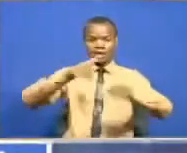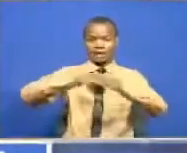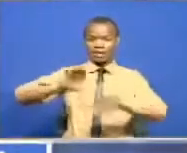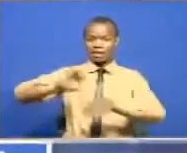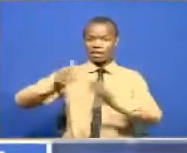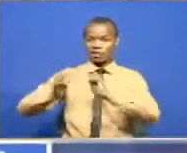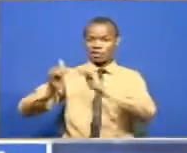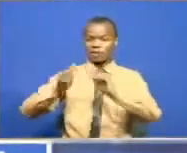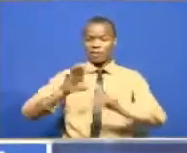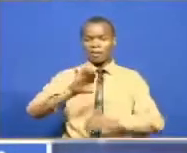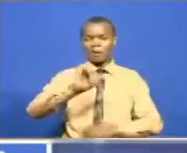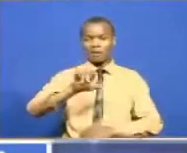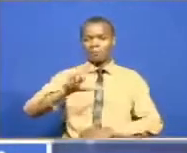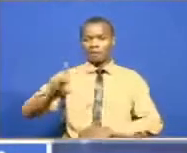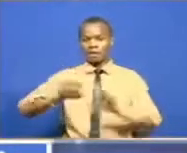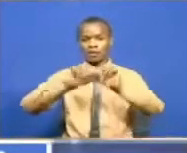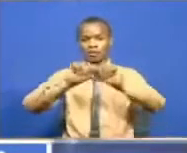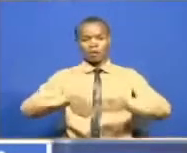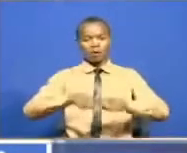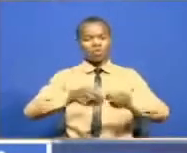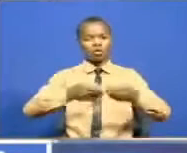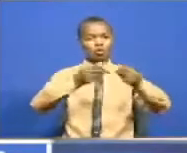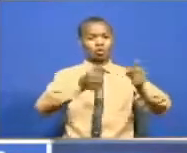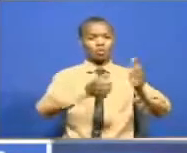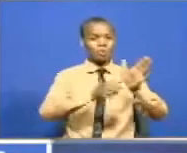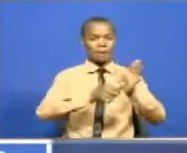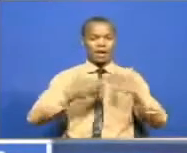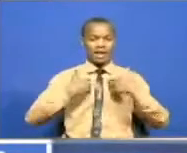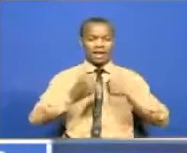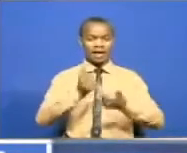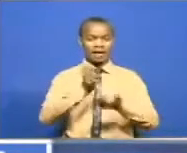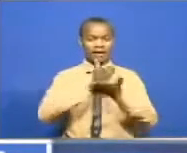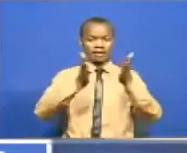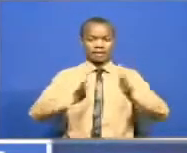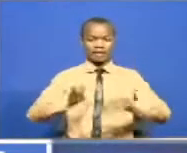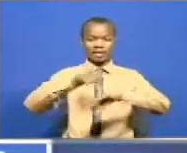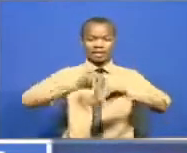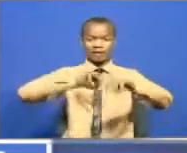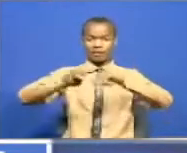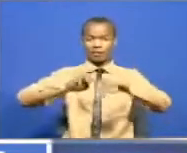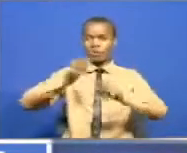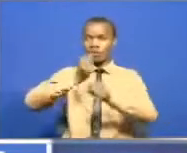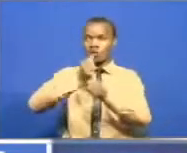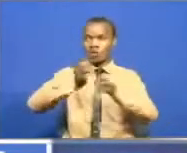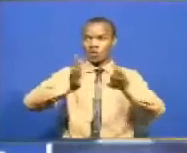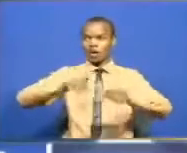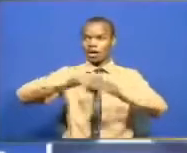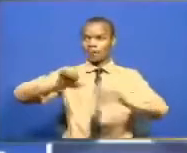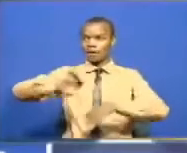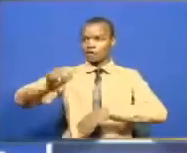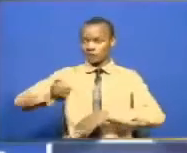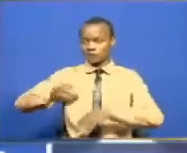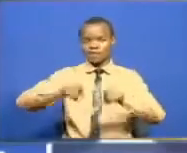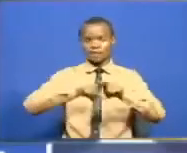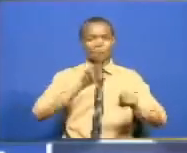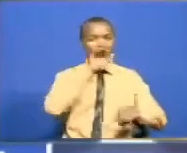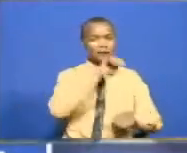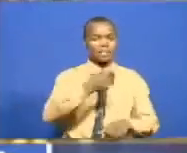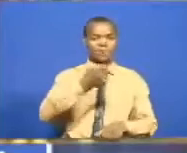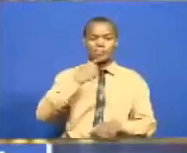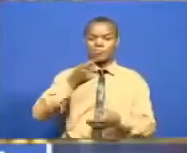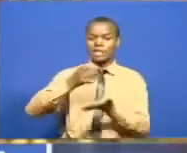expected to end the turmoil in the health sector, which is attributed to the mismanagement of workers across the counties, lack of medical